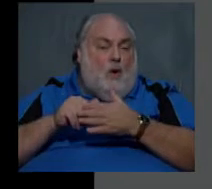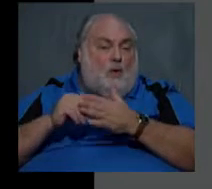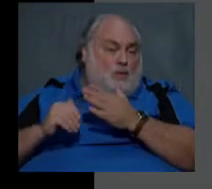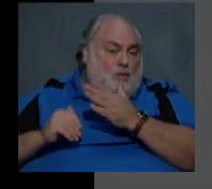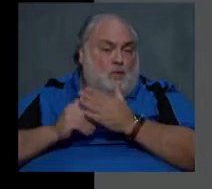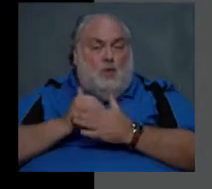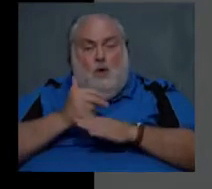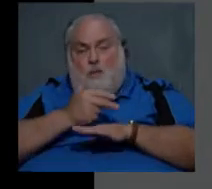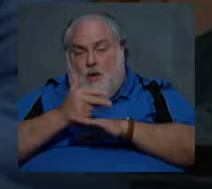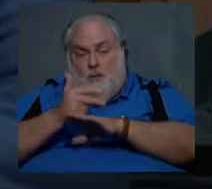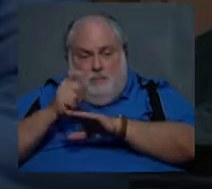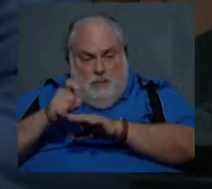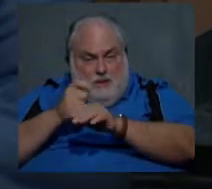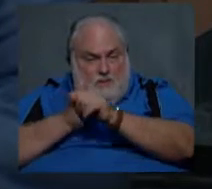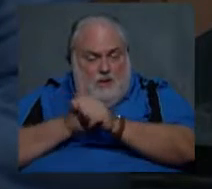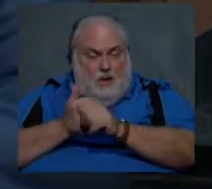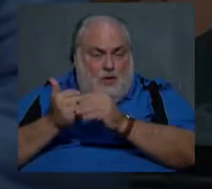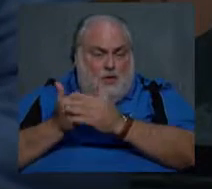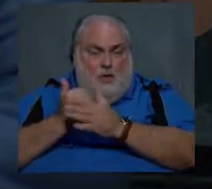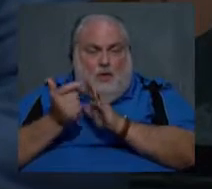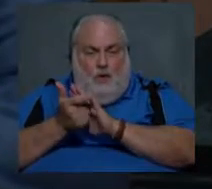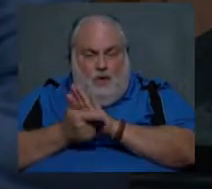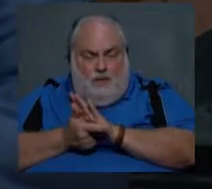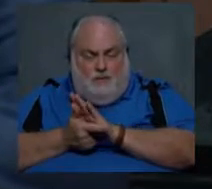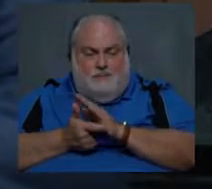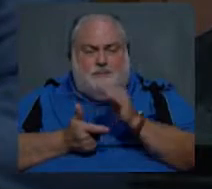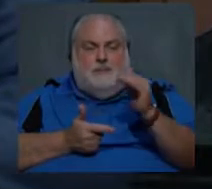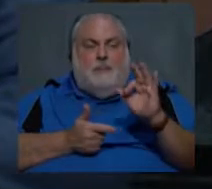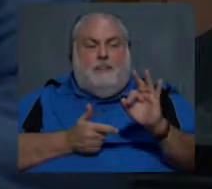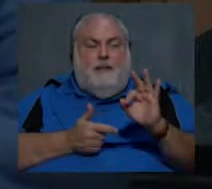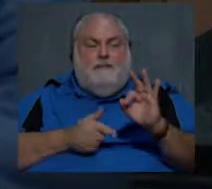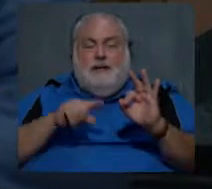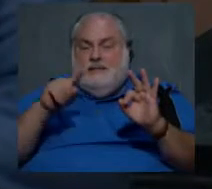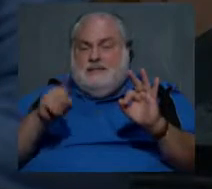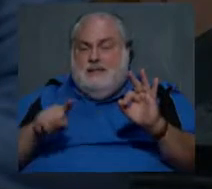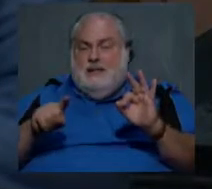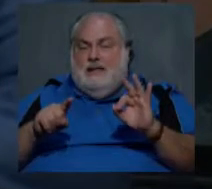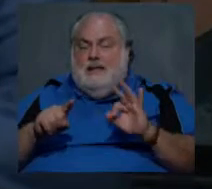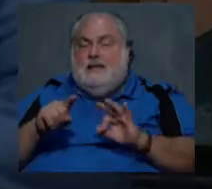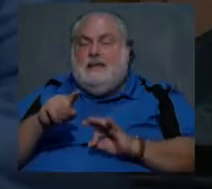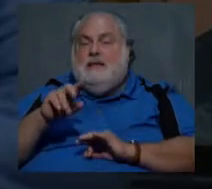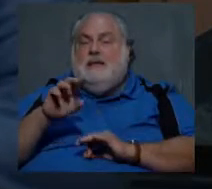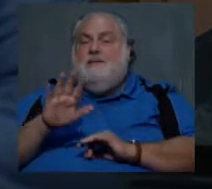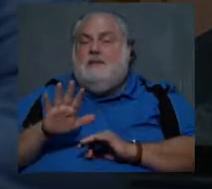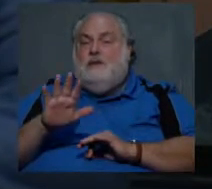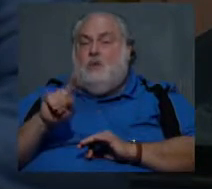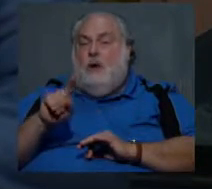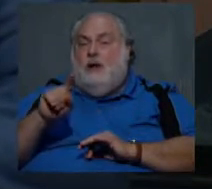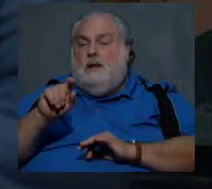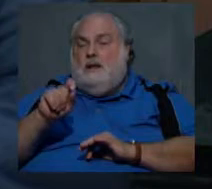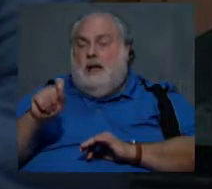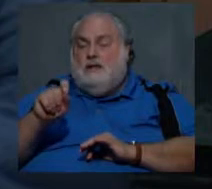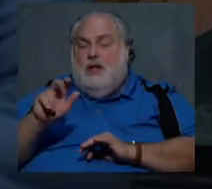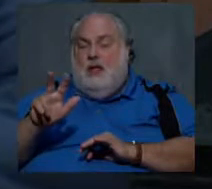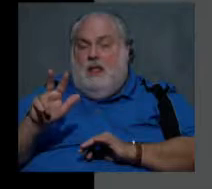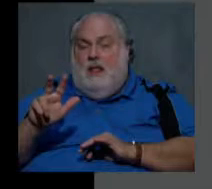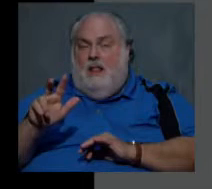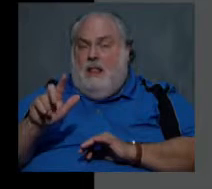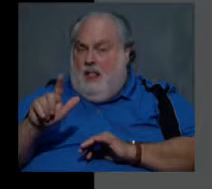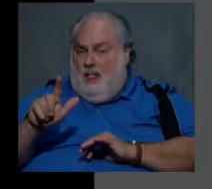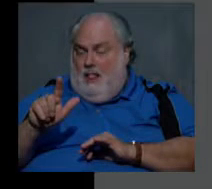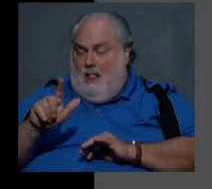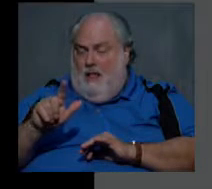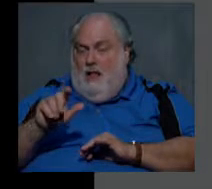per the landscape ordinance requirements. Item number F, file number Z-6051-L, Shops at Chenal, long